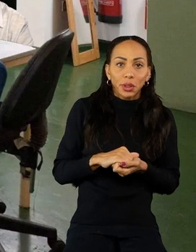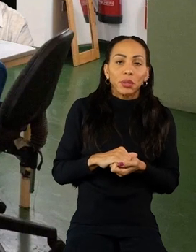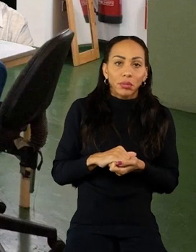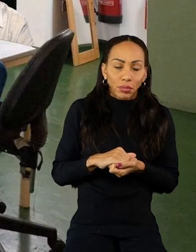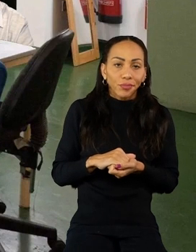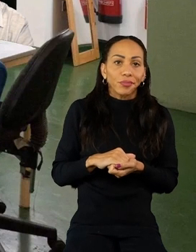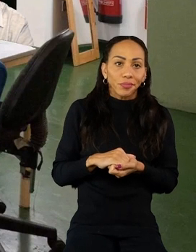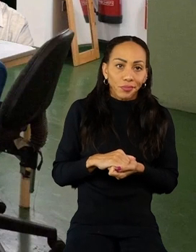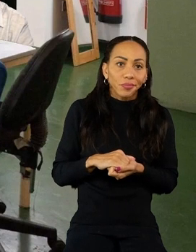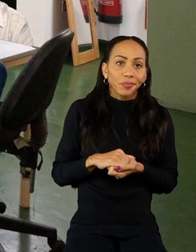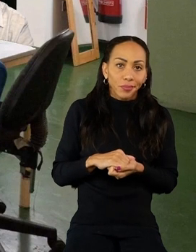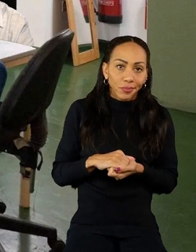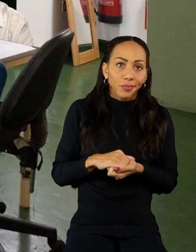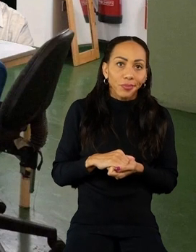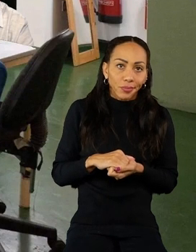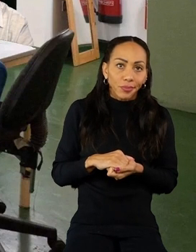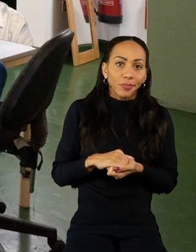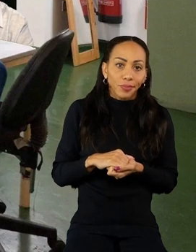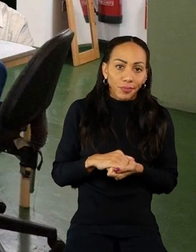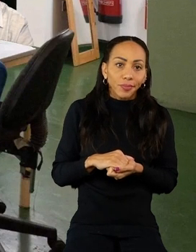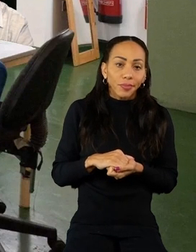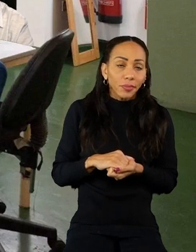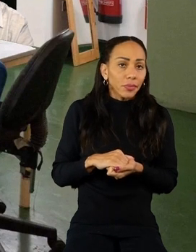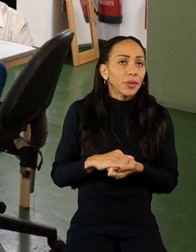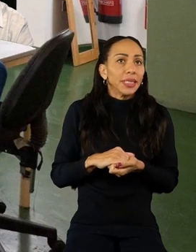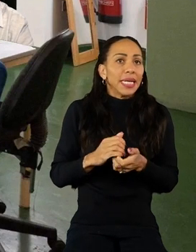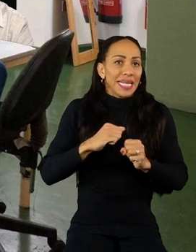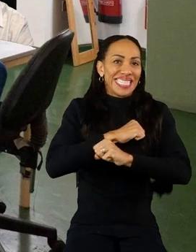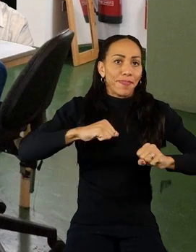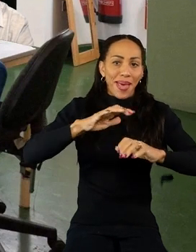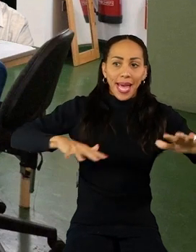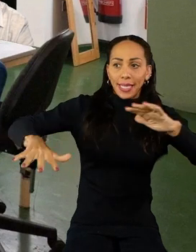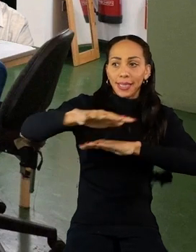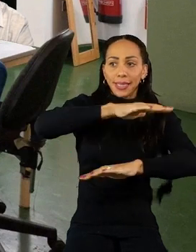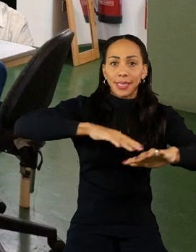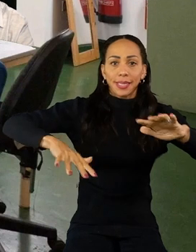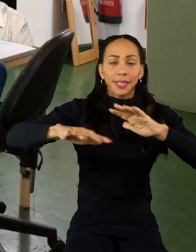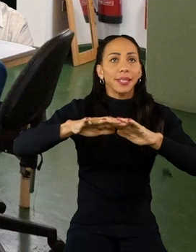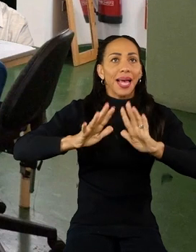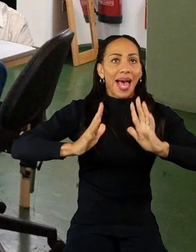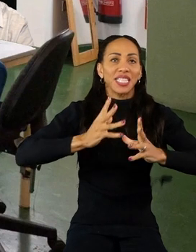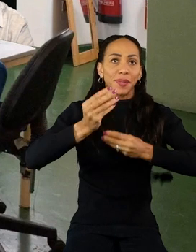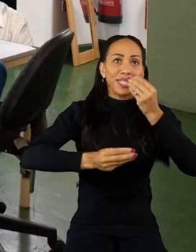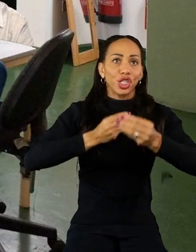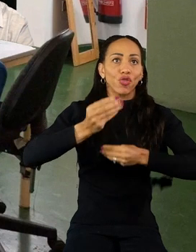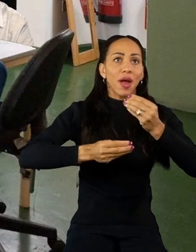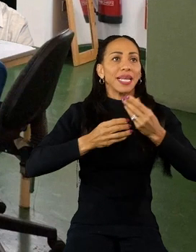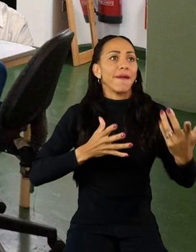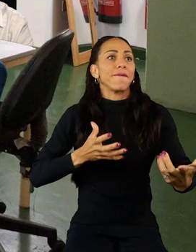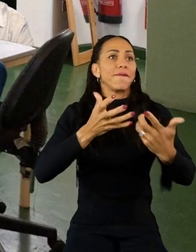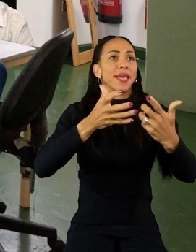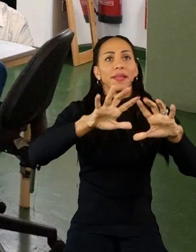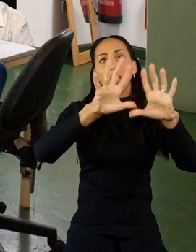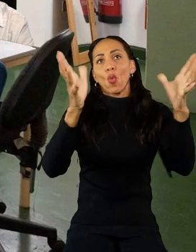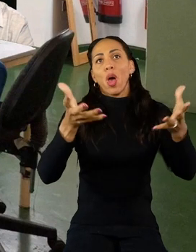Probably would be what be the approach that I would take, but we definitely make sure that it's the way in which